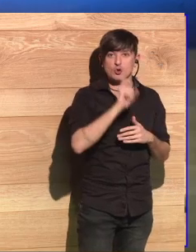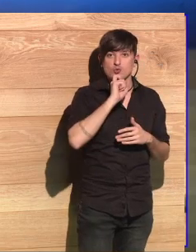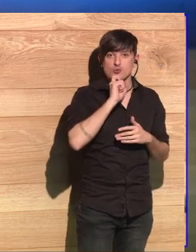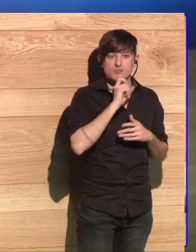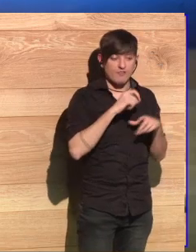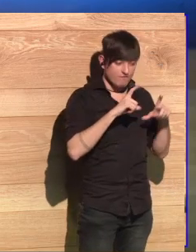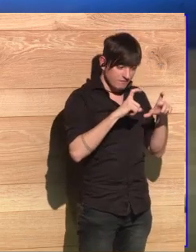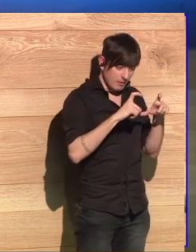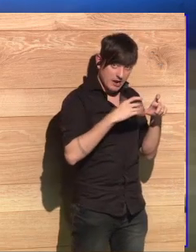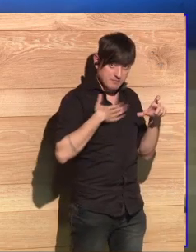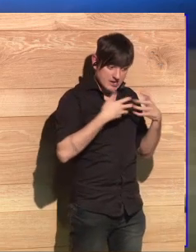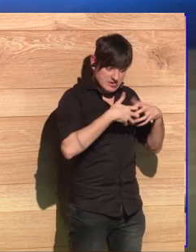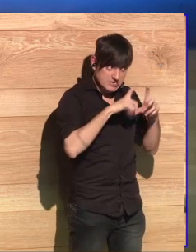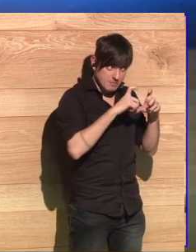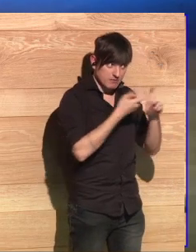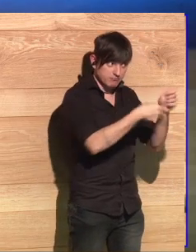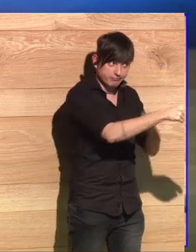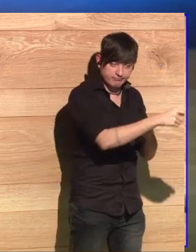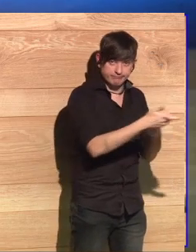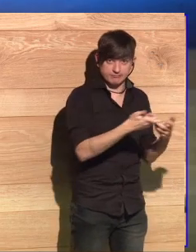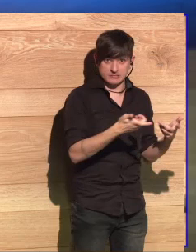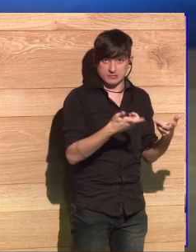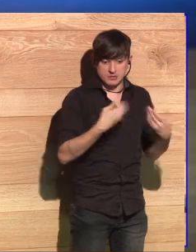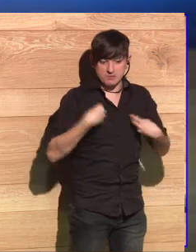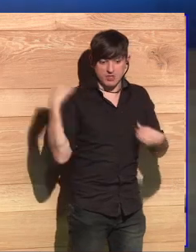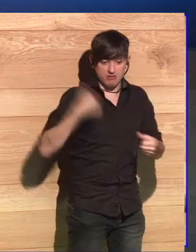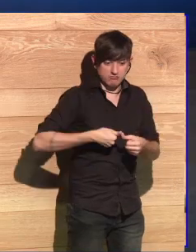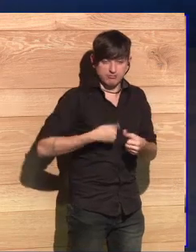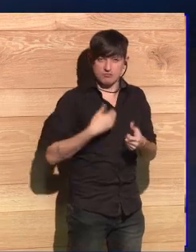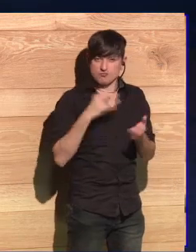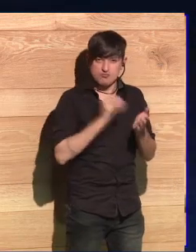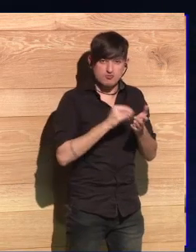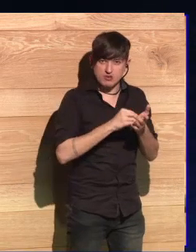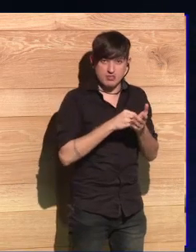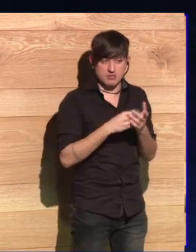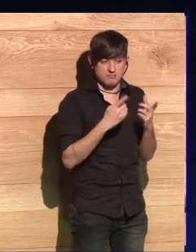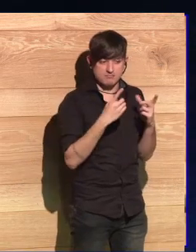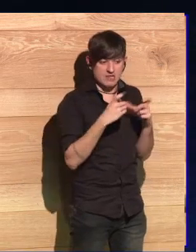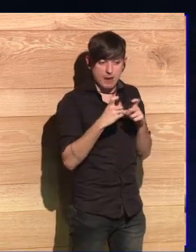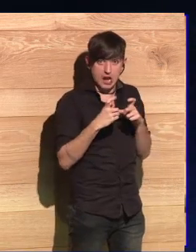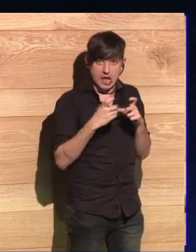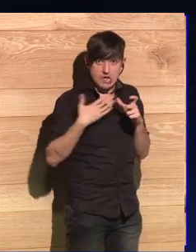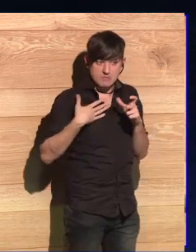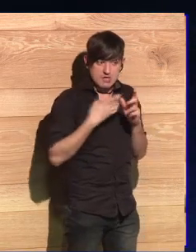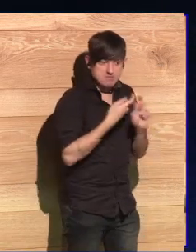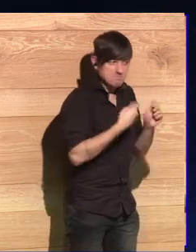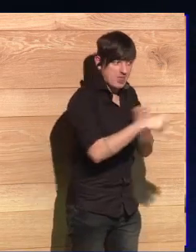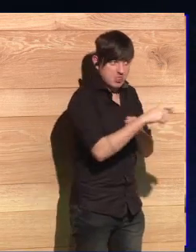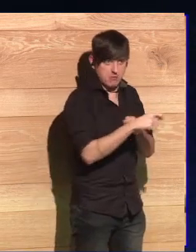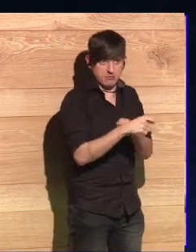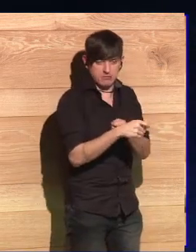And I had to sell my photographic equipment. Well, throughout my life I've had to